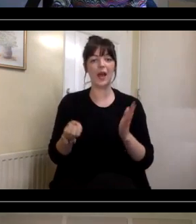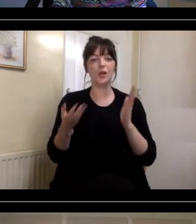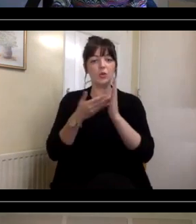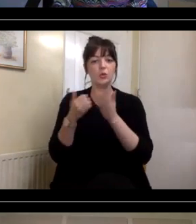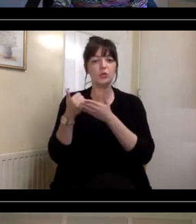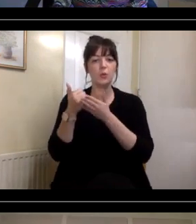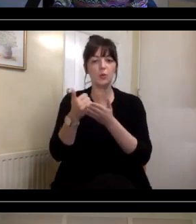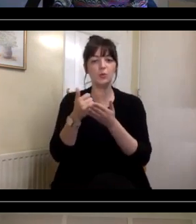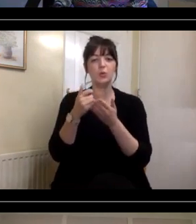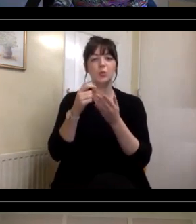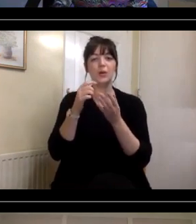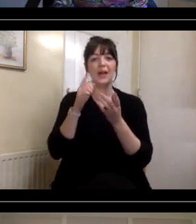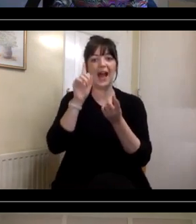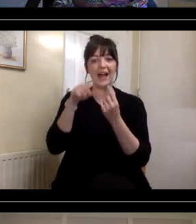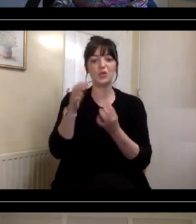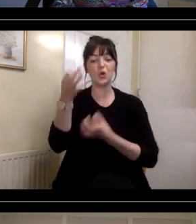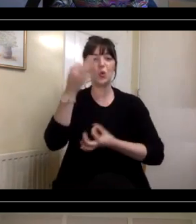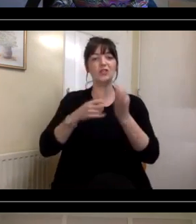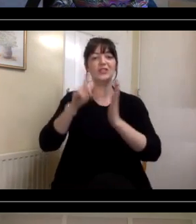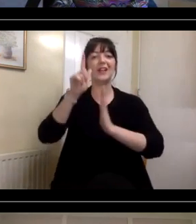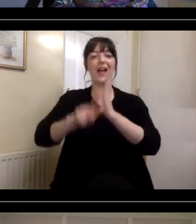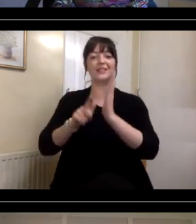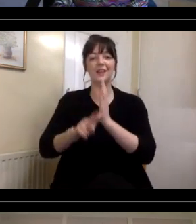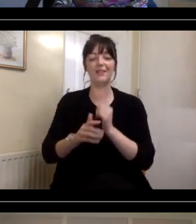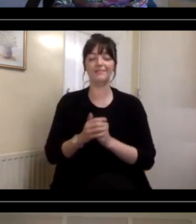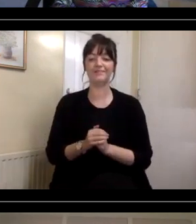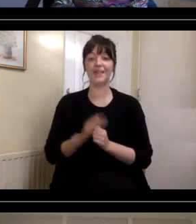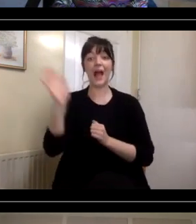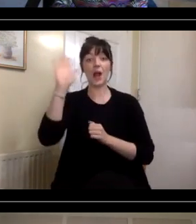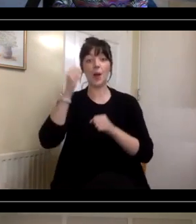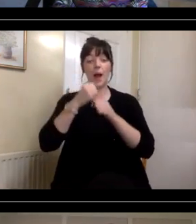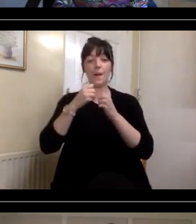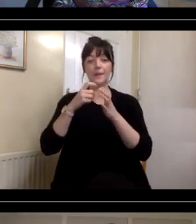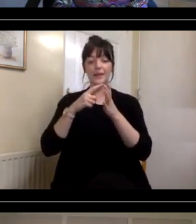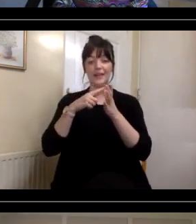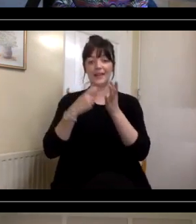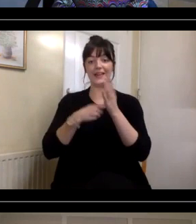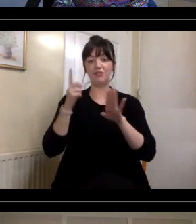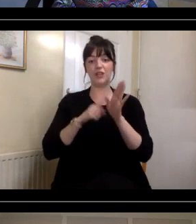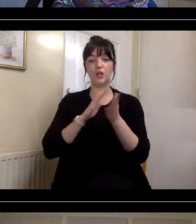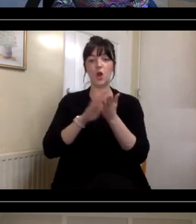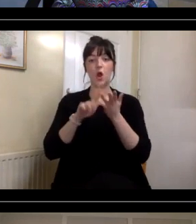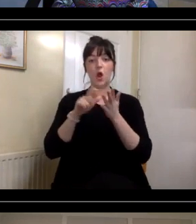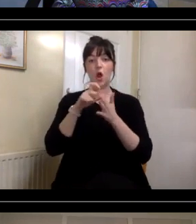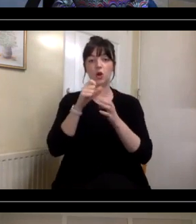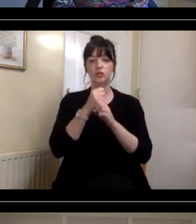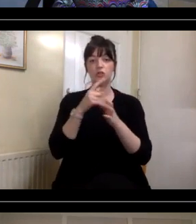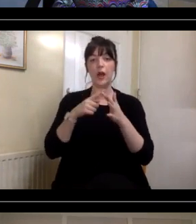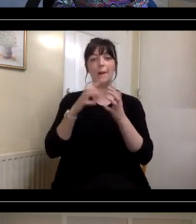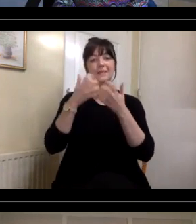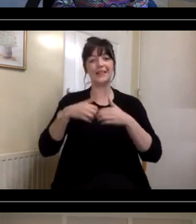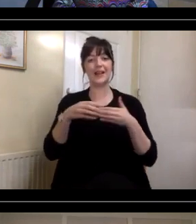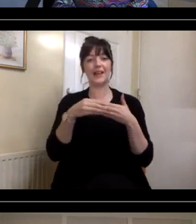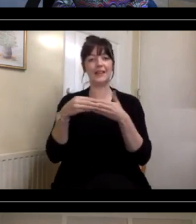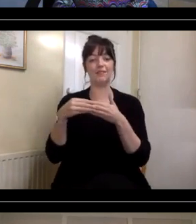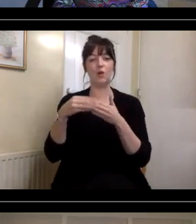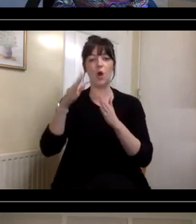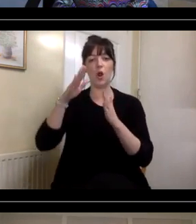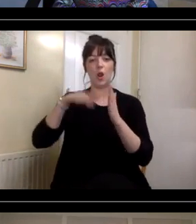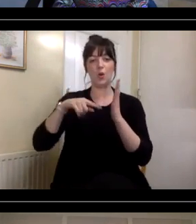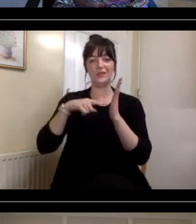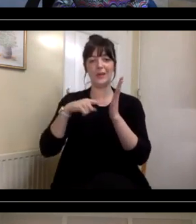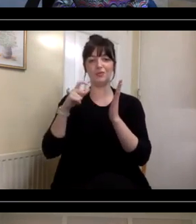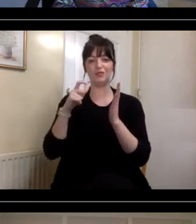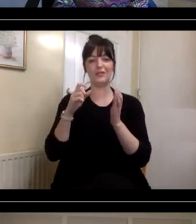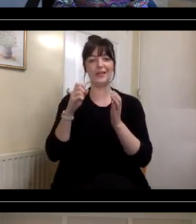later on. Hi, I'm Gary Hodge, Technical Lead for the Lower Thames Crossing project, and I'll be helping to answer many of the questions that are